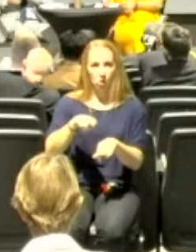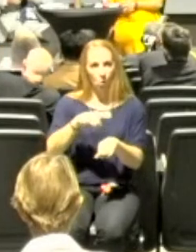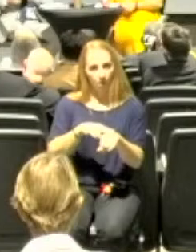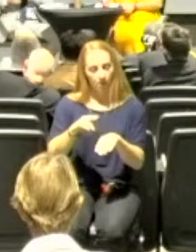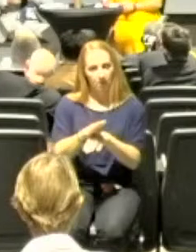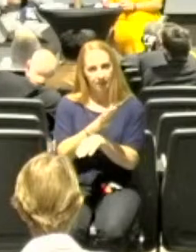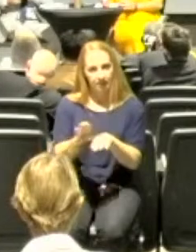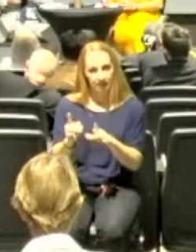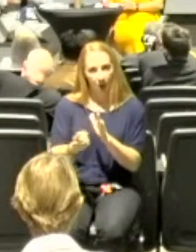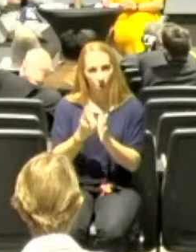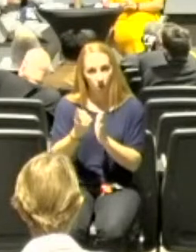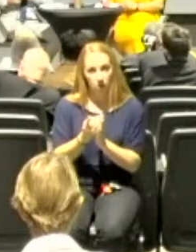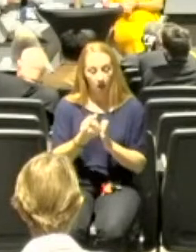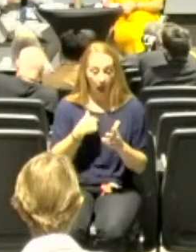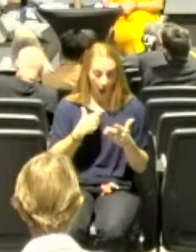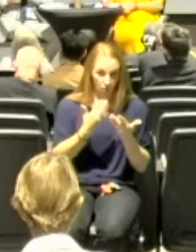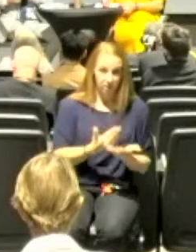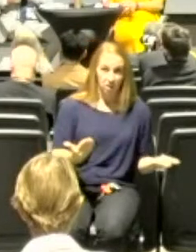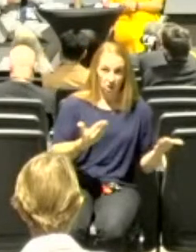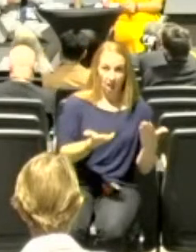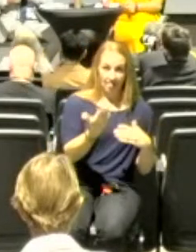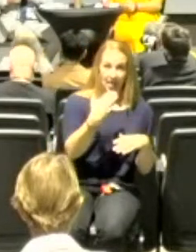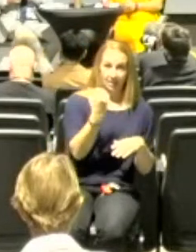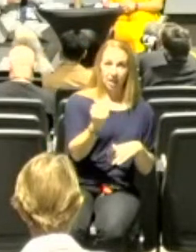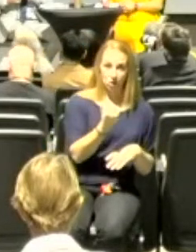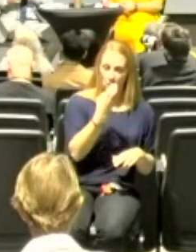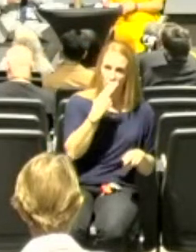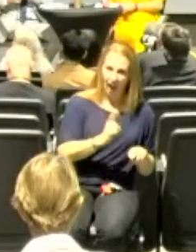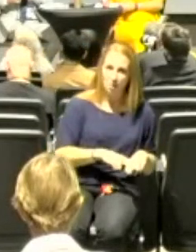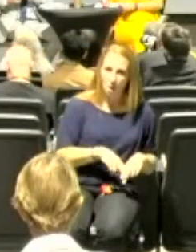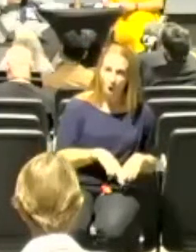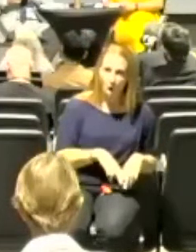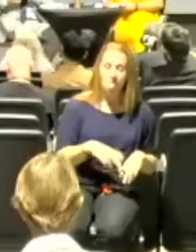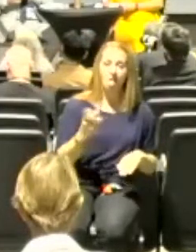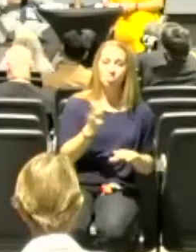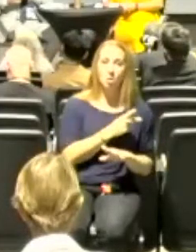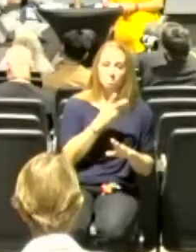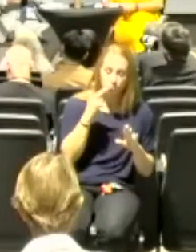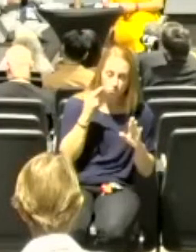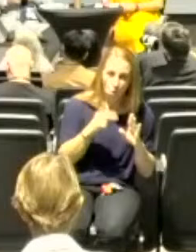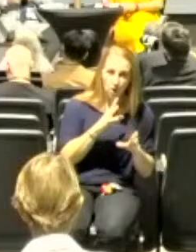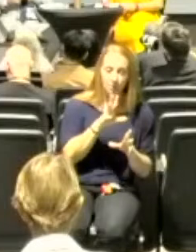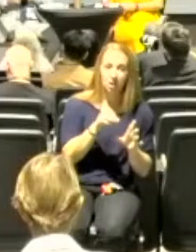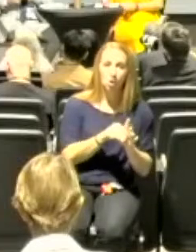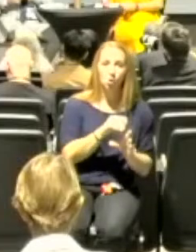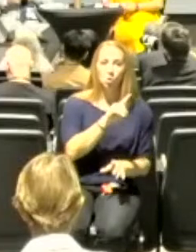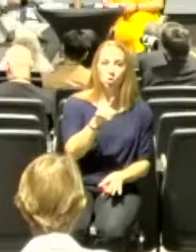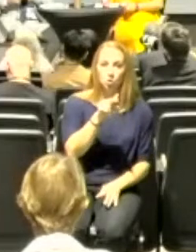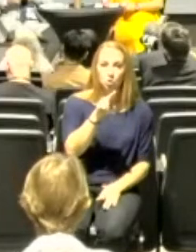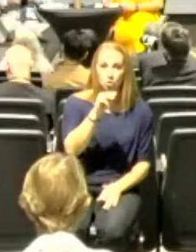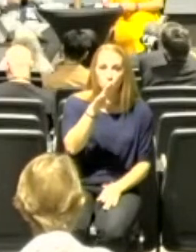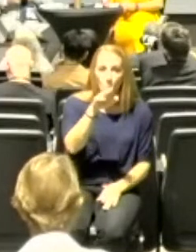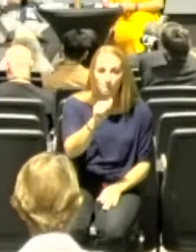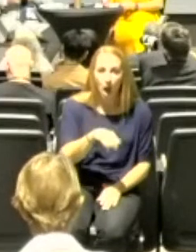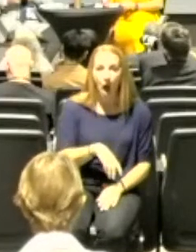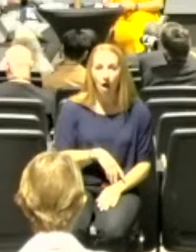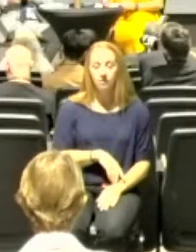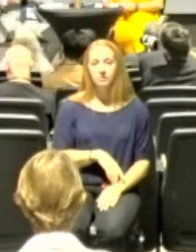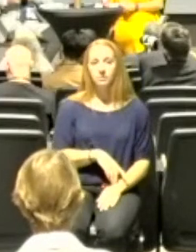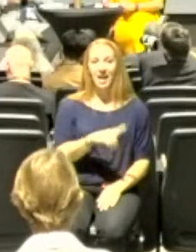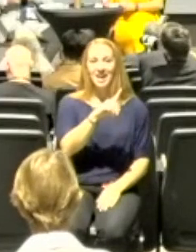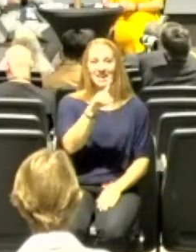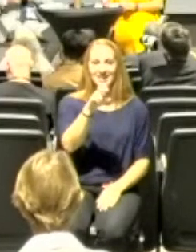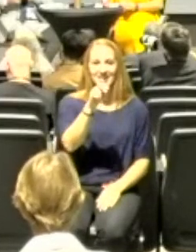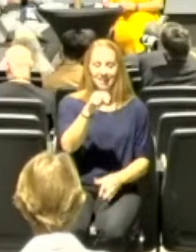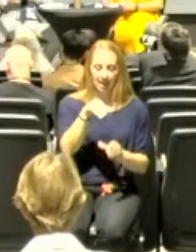We were here last Saturday and we had a ball. Okay, we had a ball. The programming included Zumba. We had Zen in the